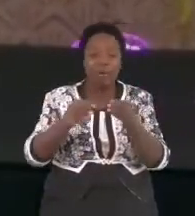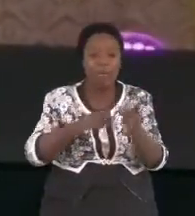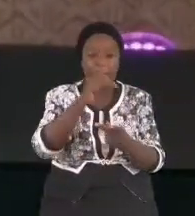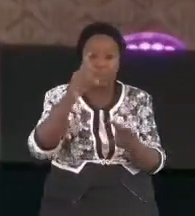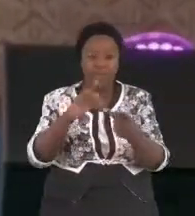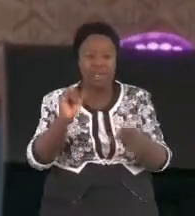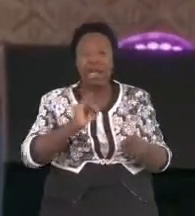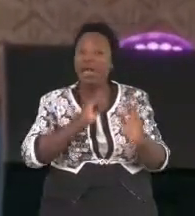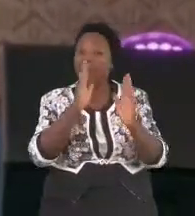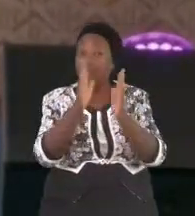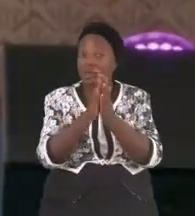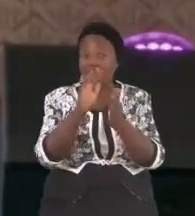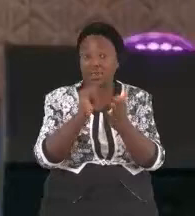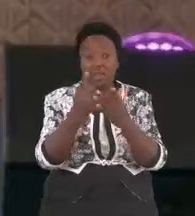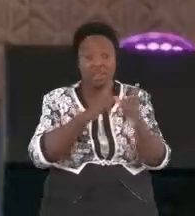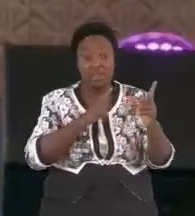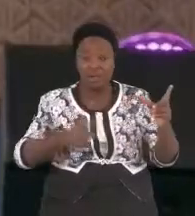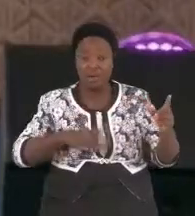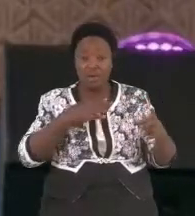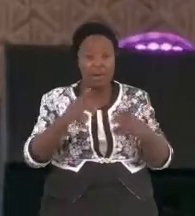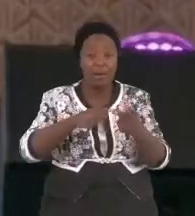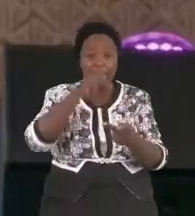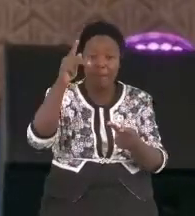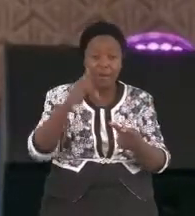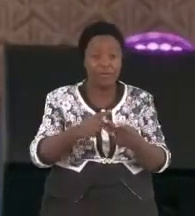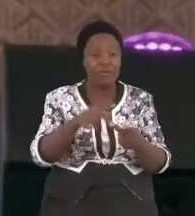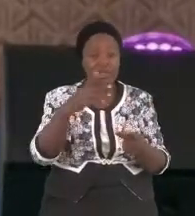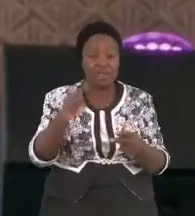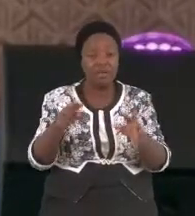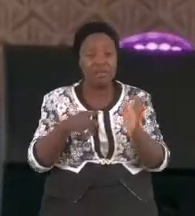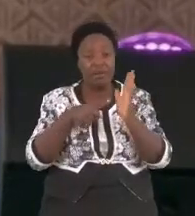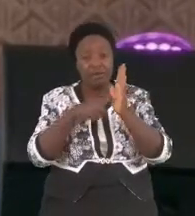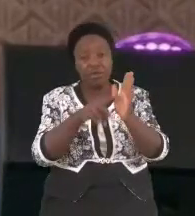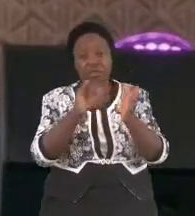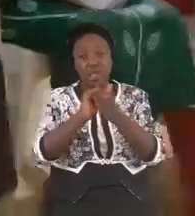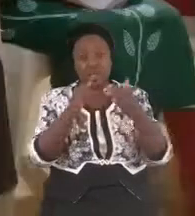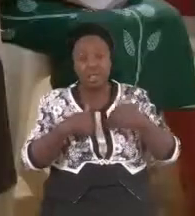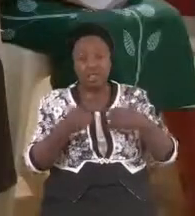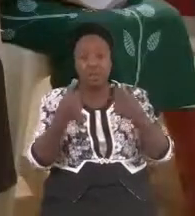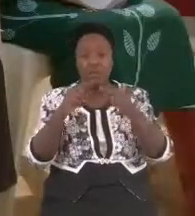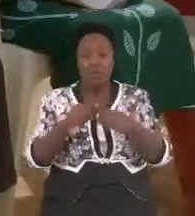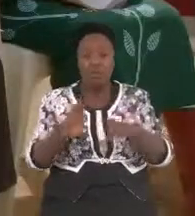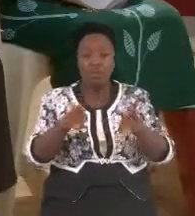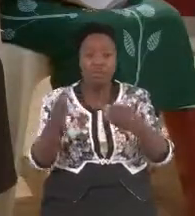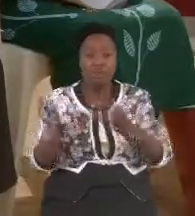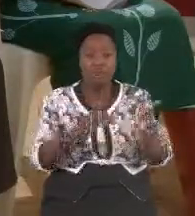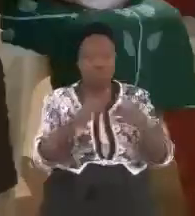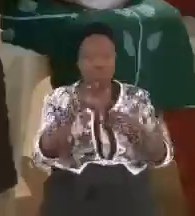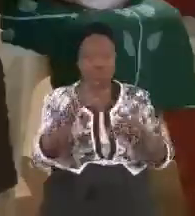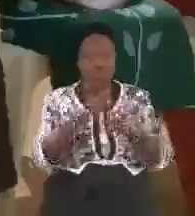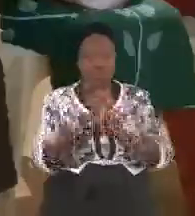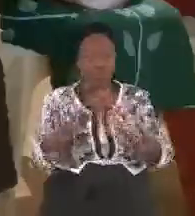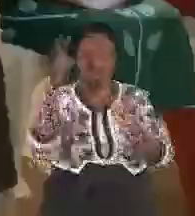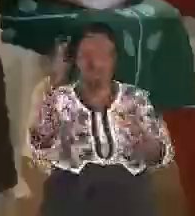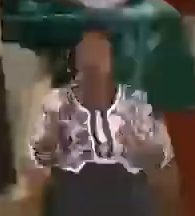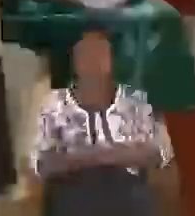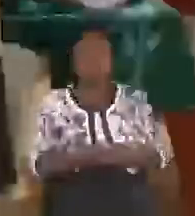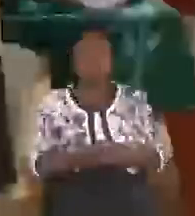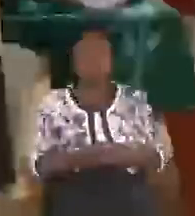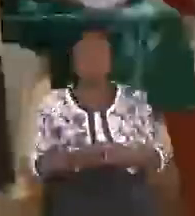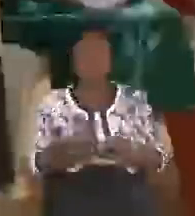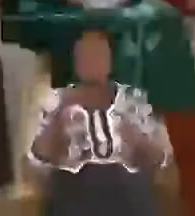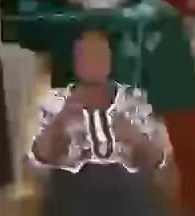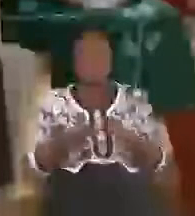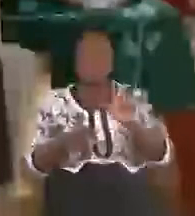will perfect the revelation he has come to bring to you in Jesus' name. Let's look at point number